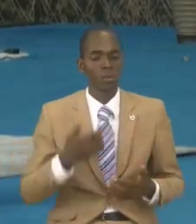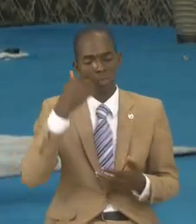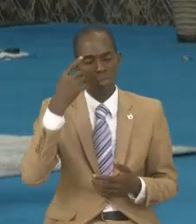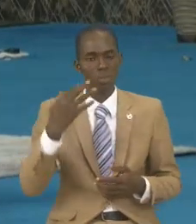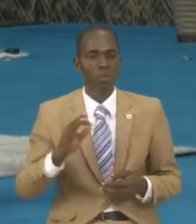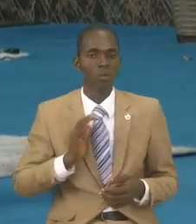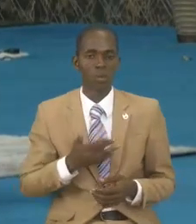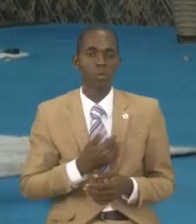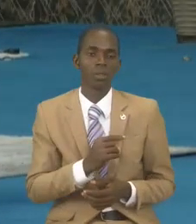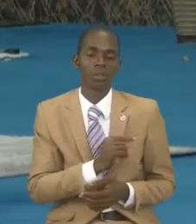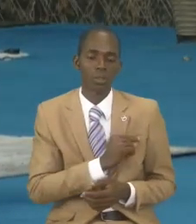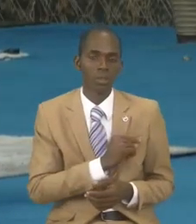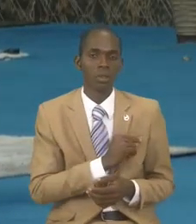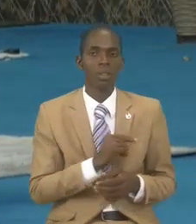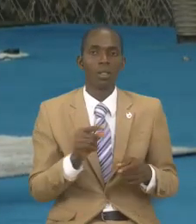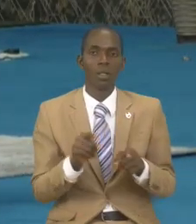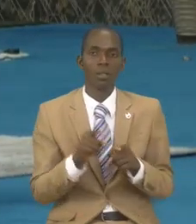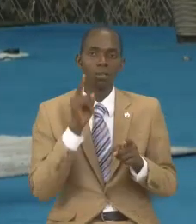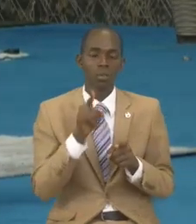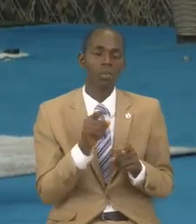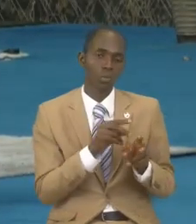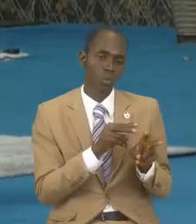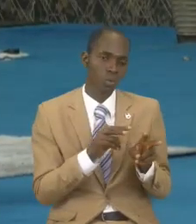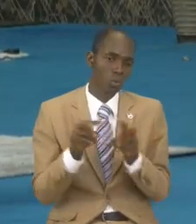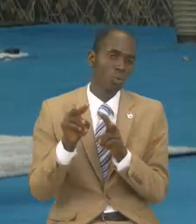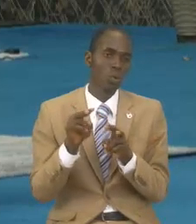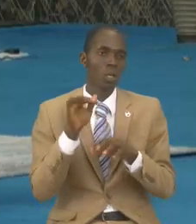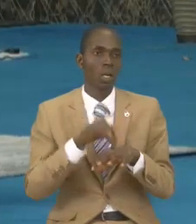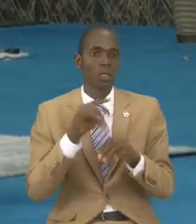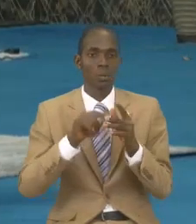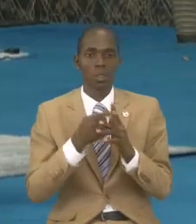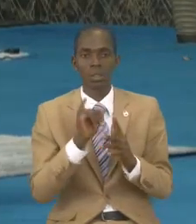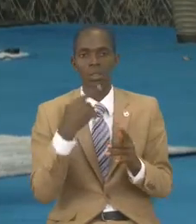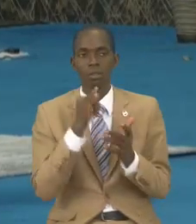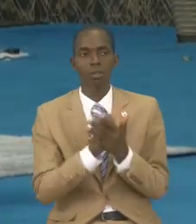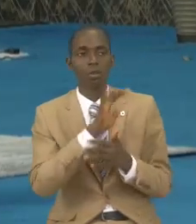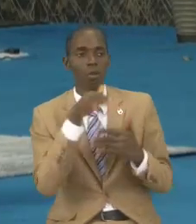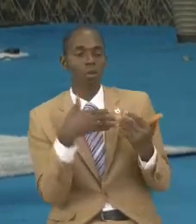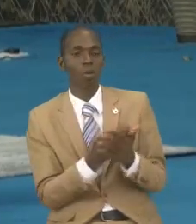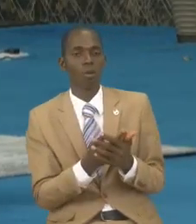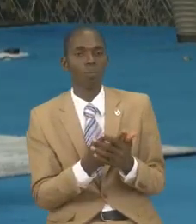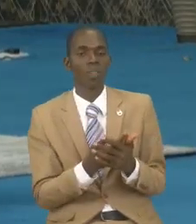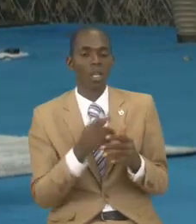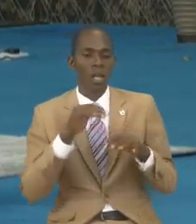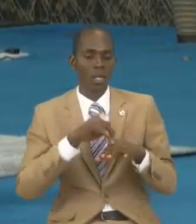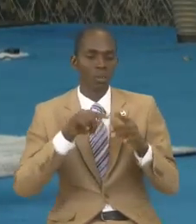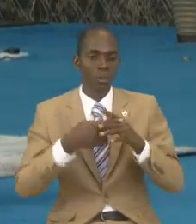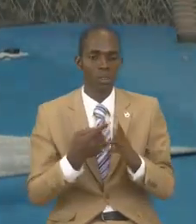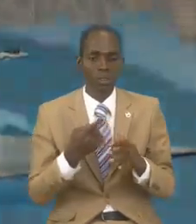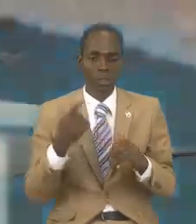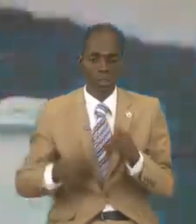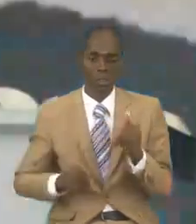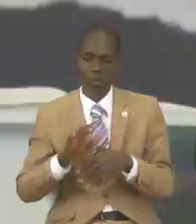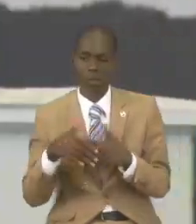up, all at the beginning, all at the end, everyone in the middle. Look at this. All we like